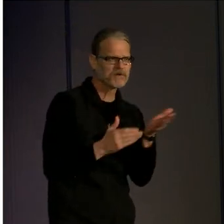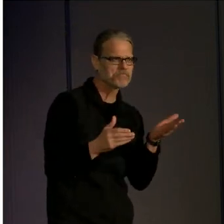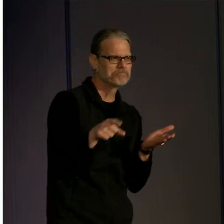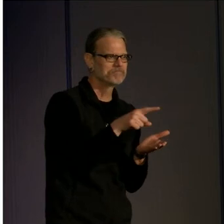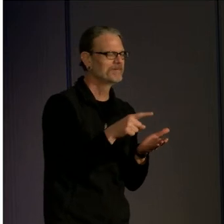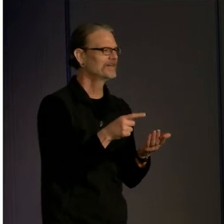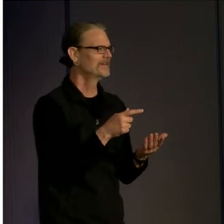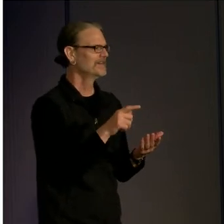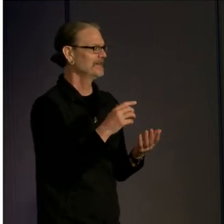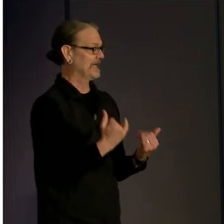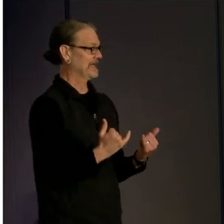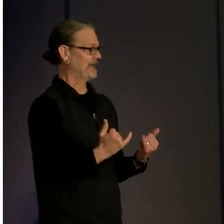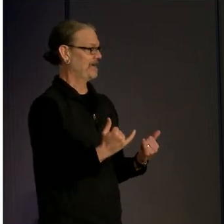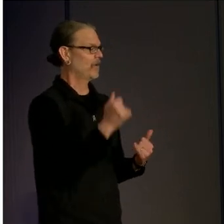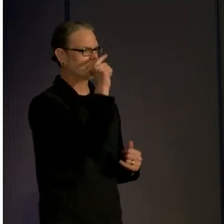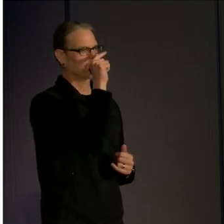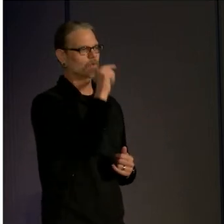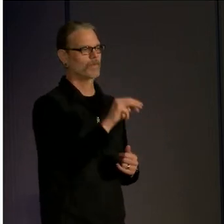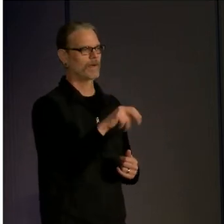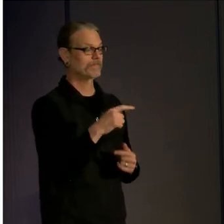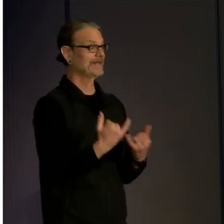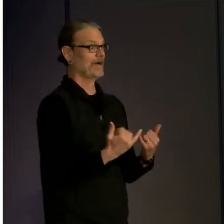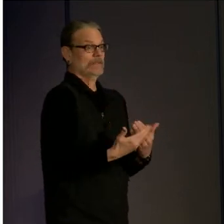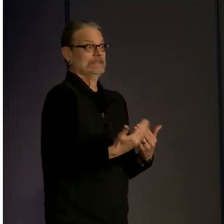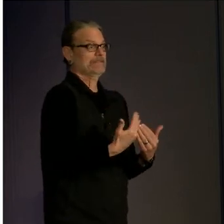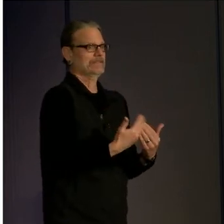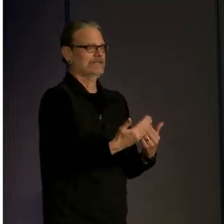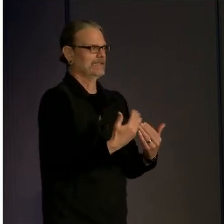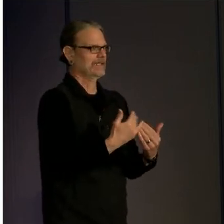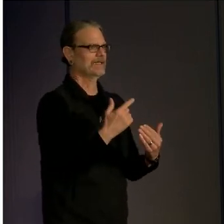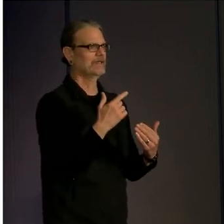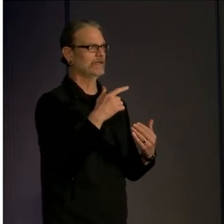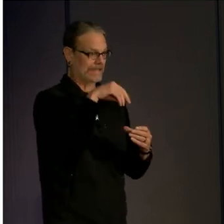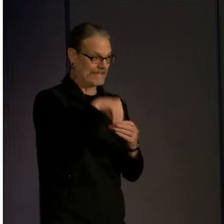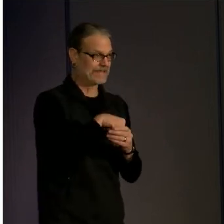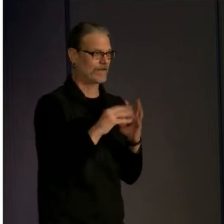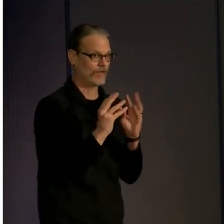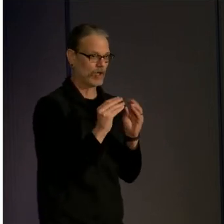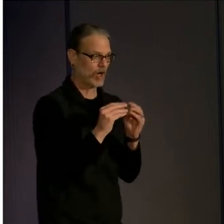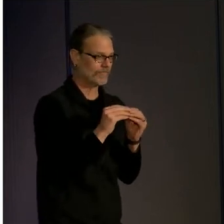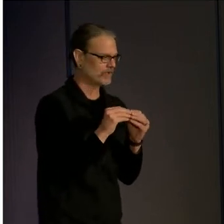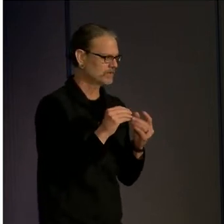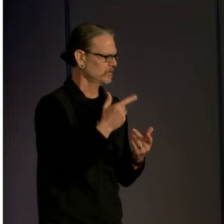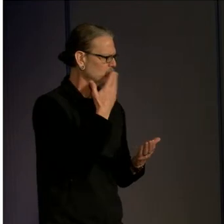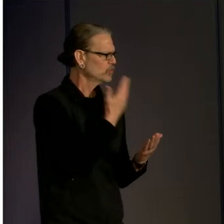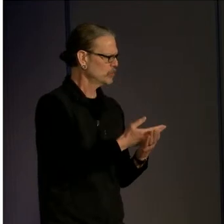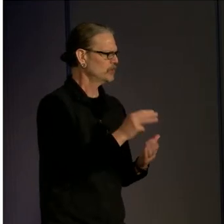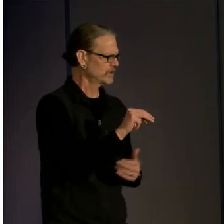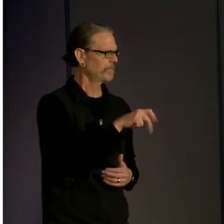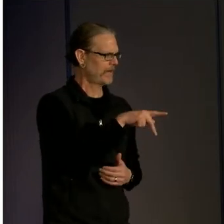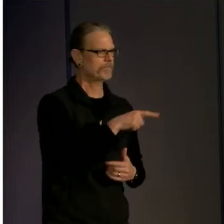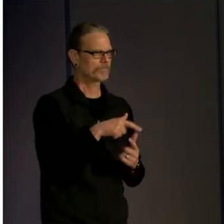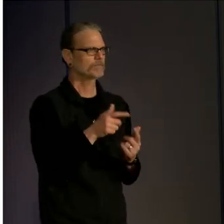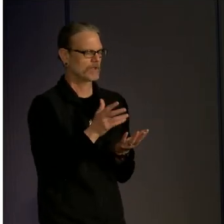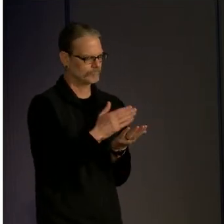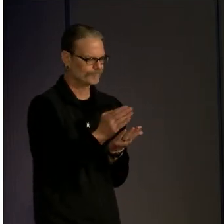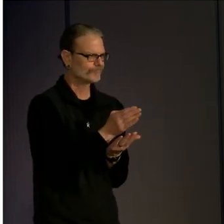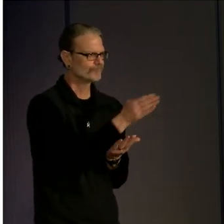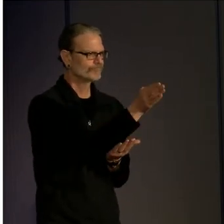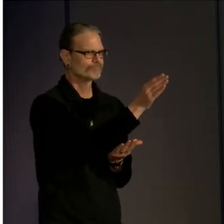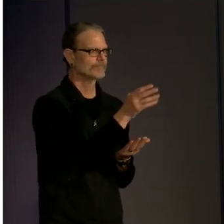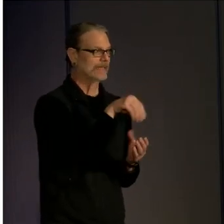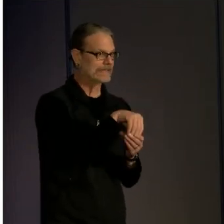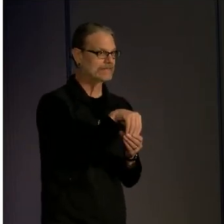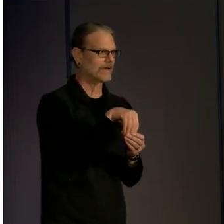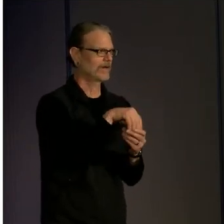how easy is it now to get around the conference using Good Maps and things like that? But certainly, yeah, a lot